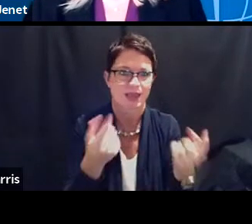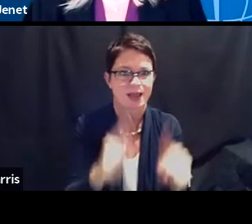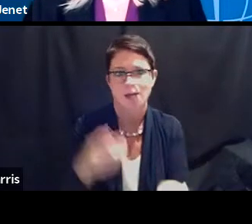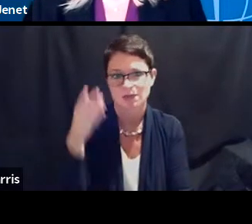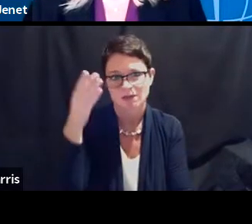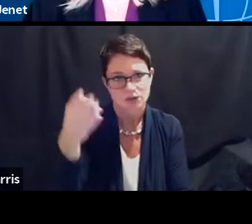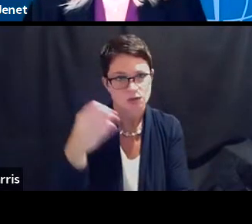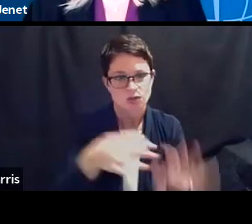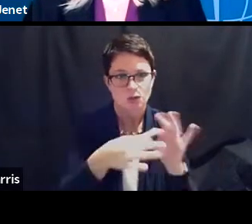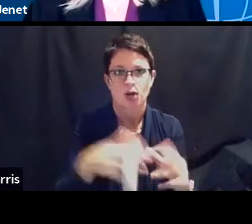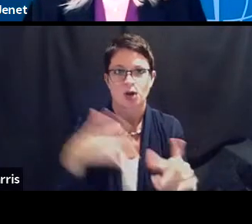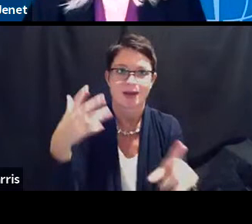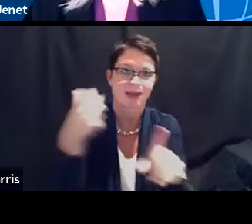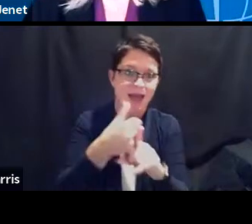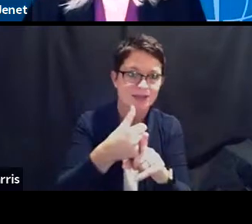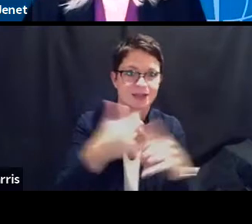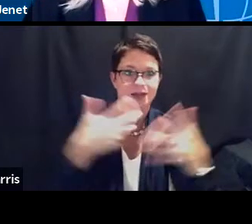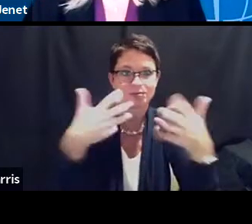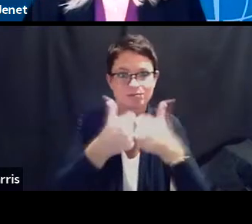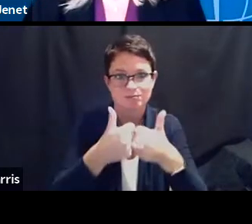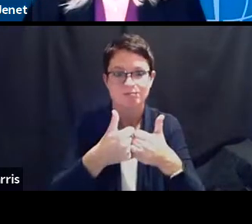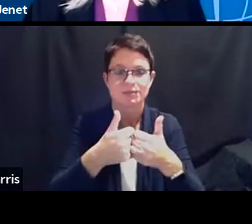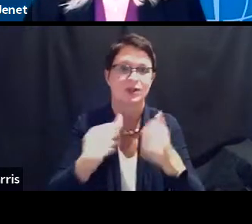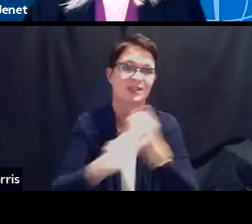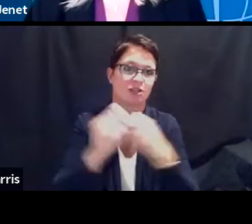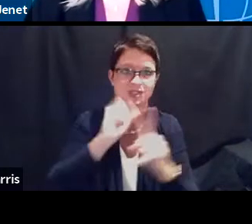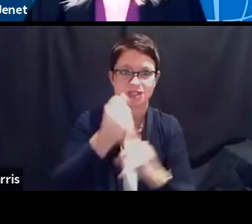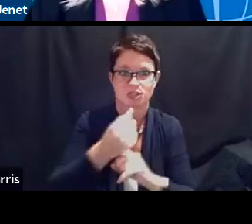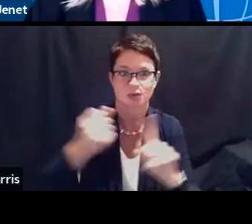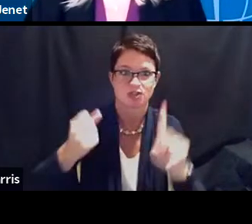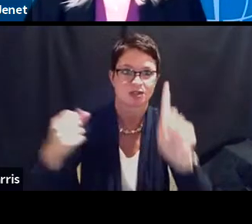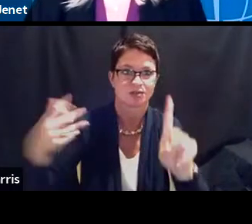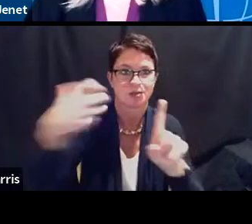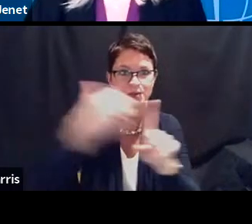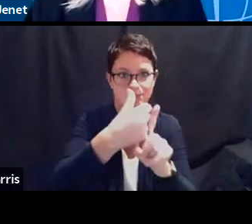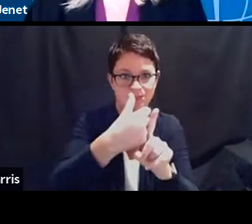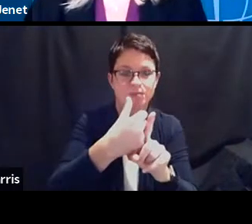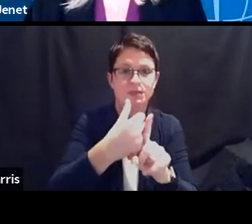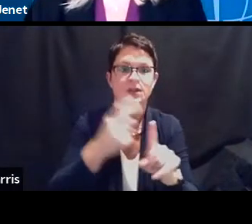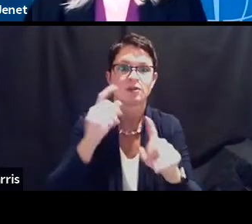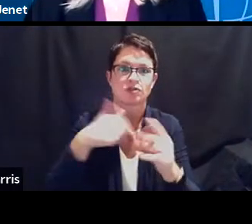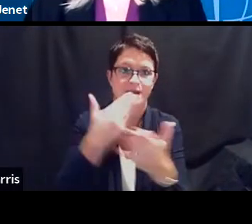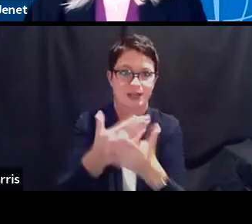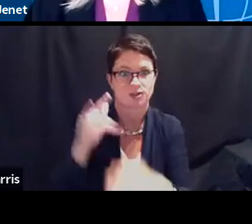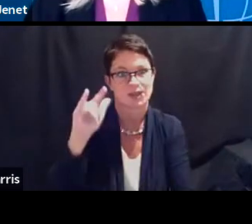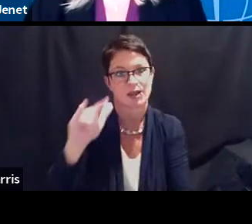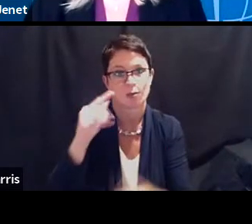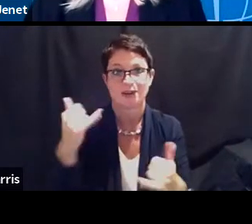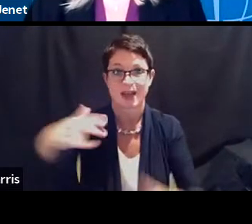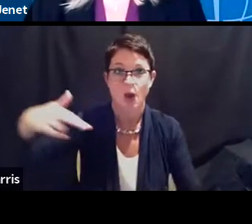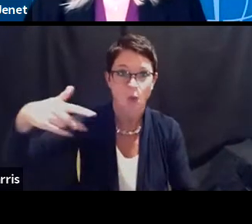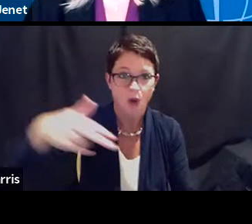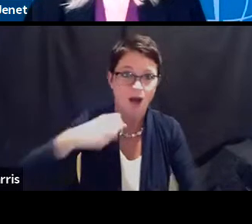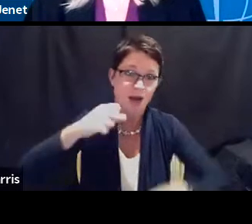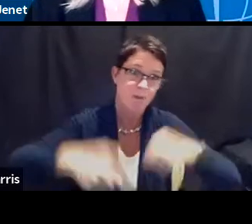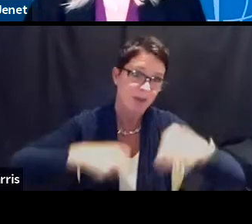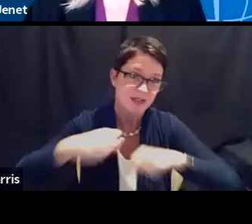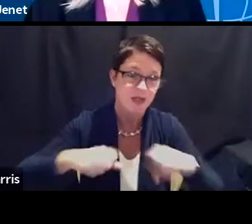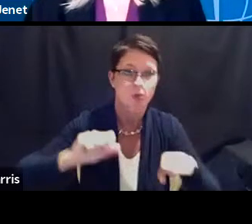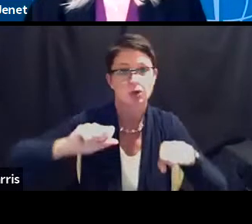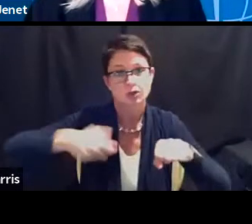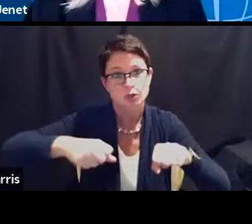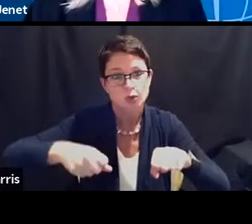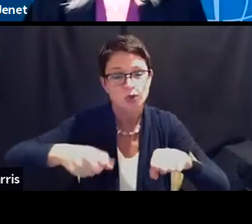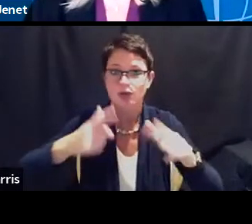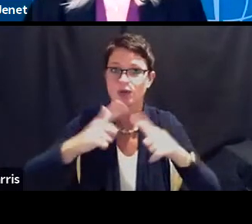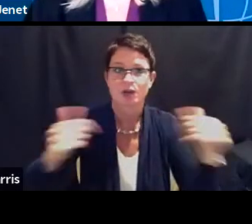future as far as accidents and dangerous situations that arise with people trying to get to that airport right now by foot, bicycle, scooter, everything